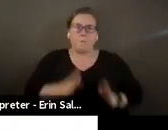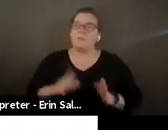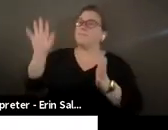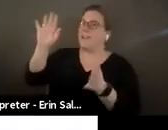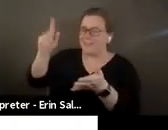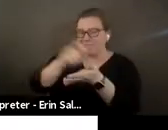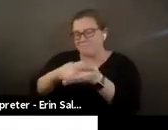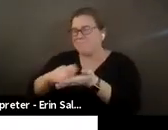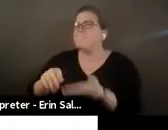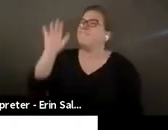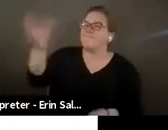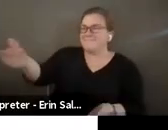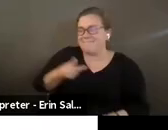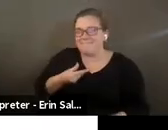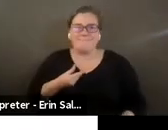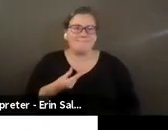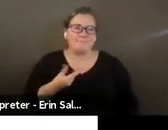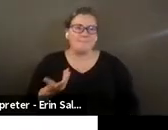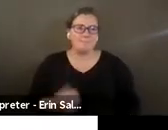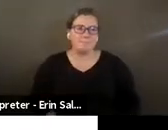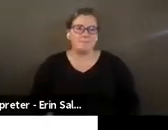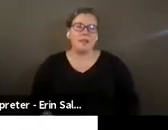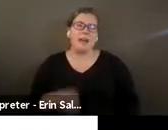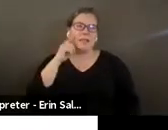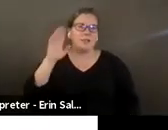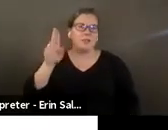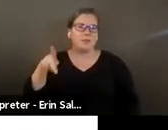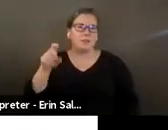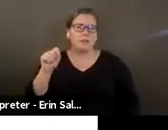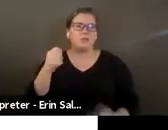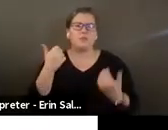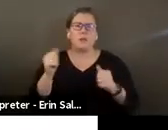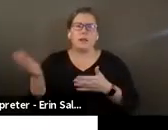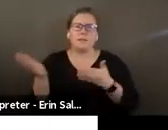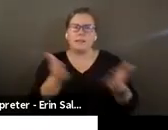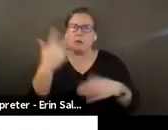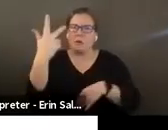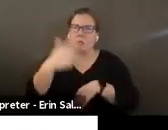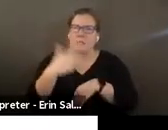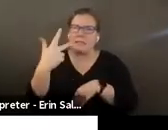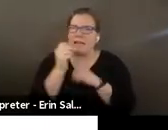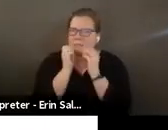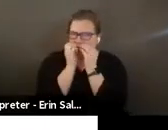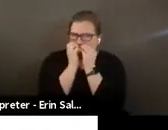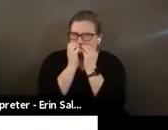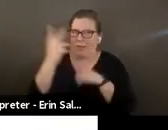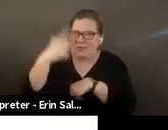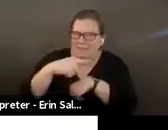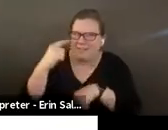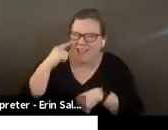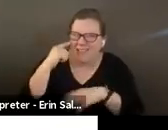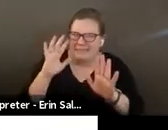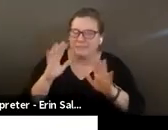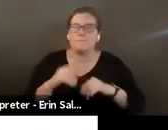I do believe UPS tries to deliver possibly 3 times. I may be off a little bit on that number. After that,